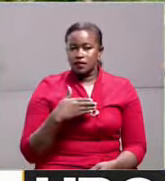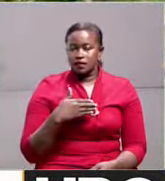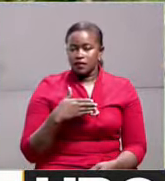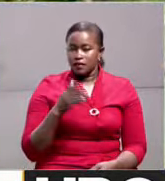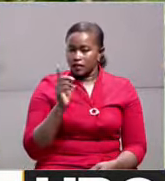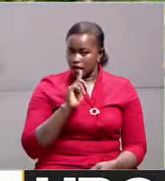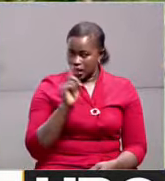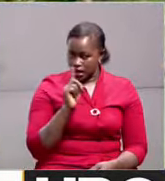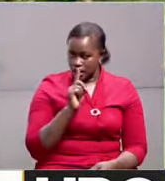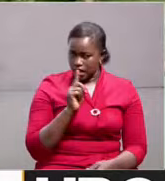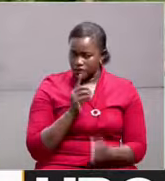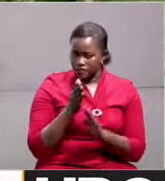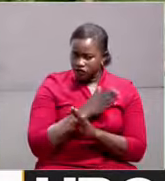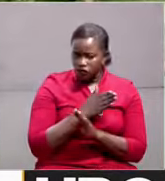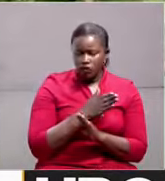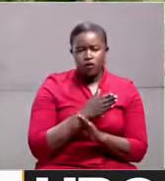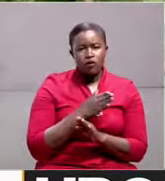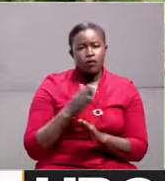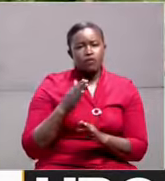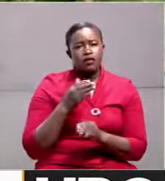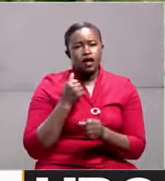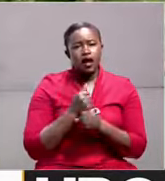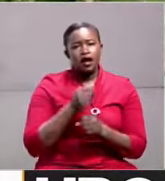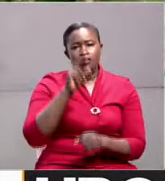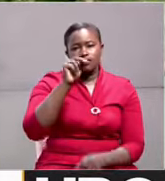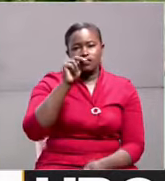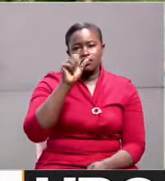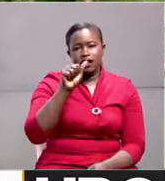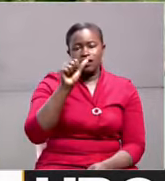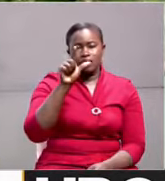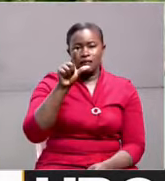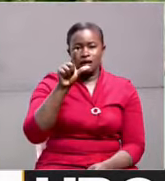Just before, do you have Narwanga or you don't have her?